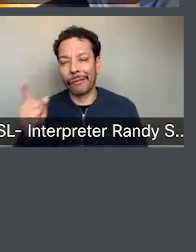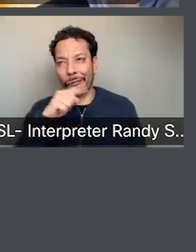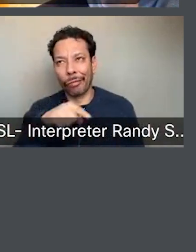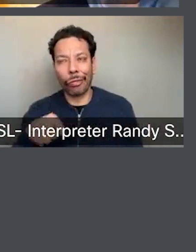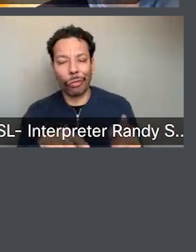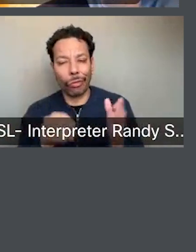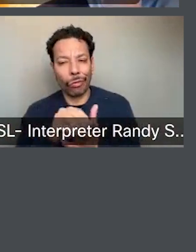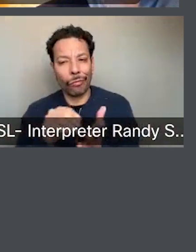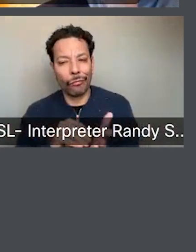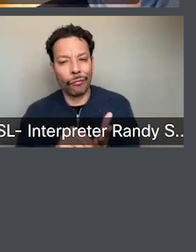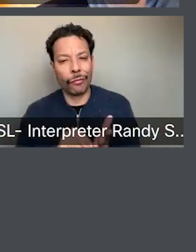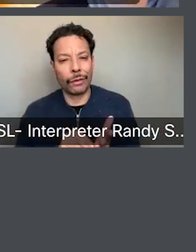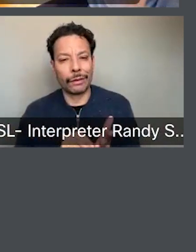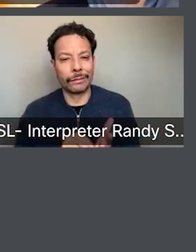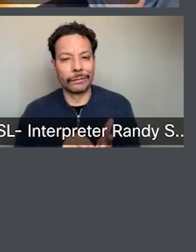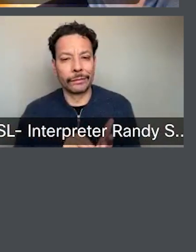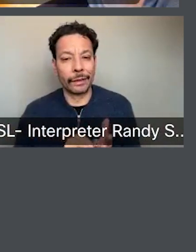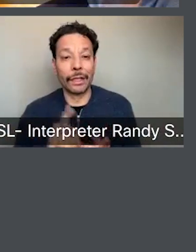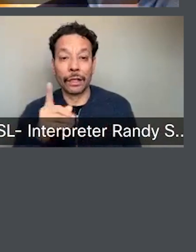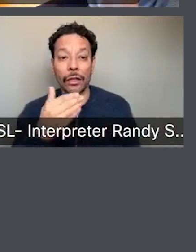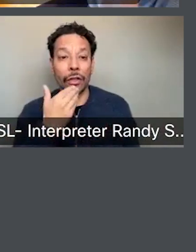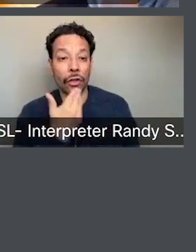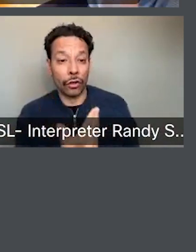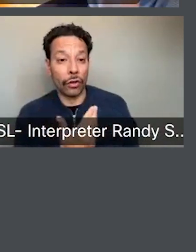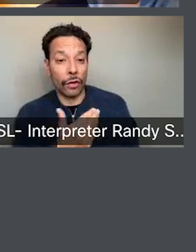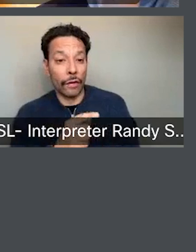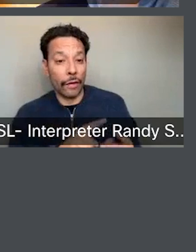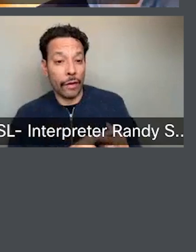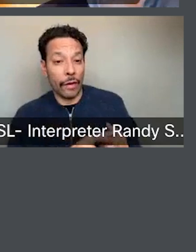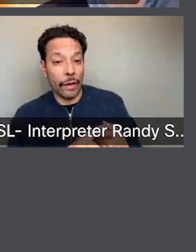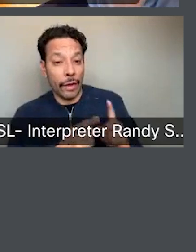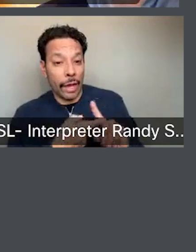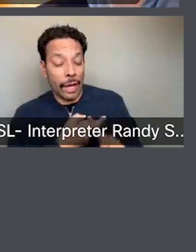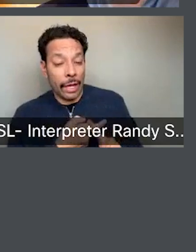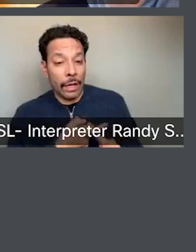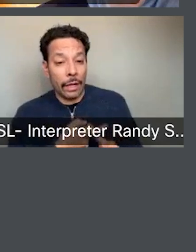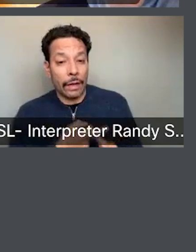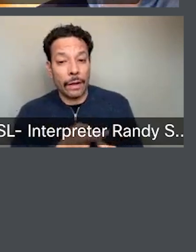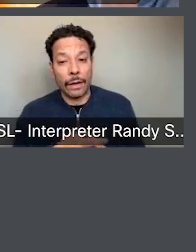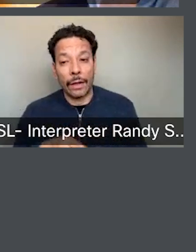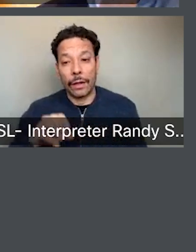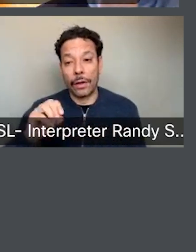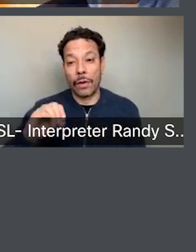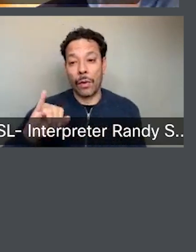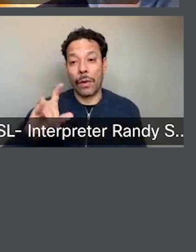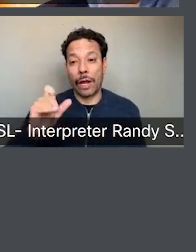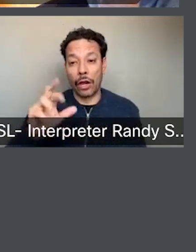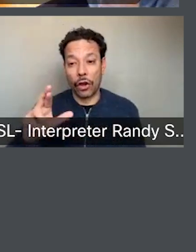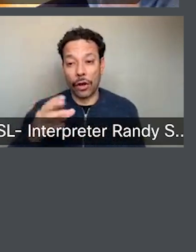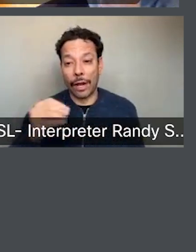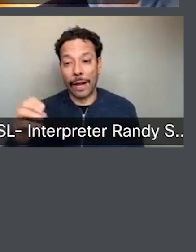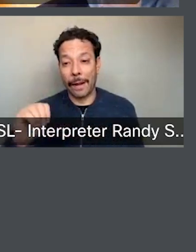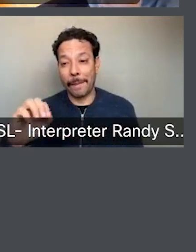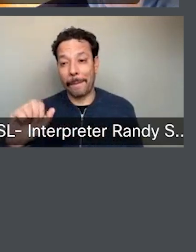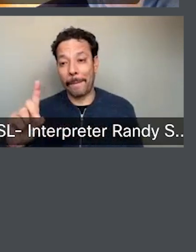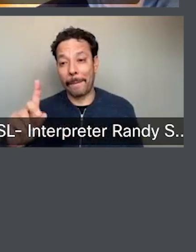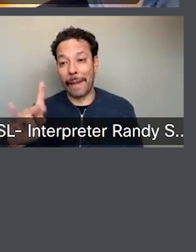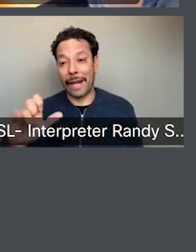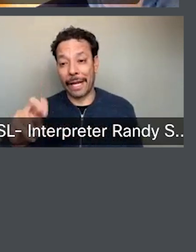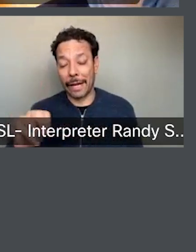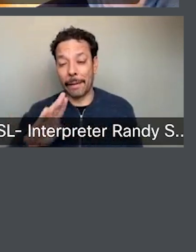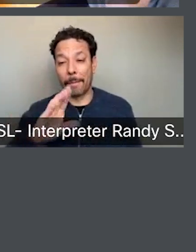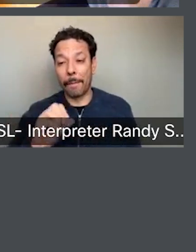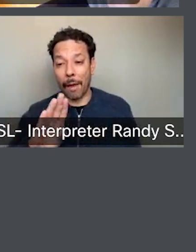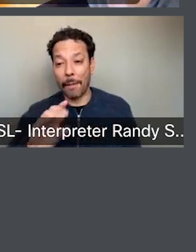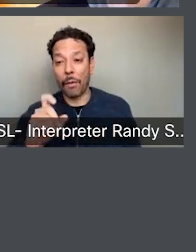other. And so, although good friends, Euler and Madkin, Bob Euler and Noel Madkin at University